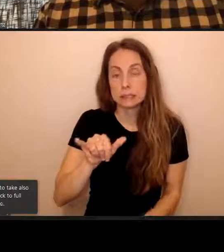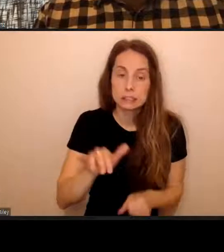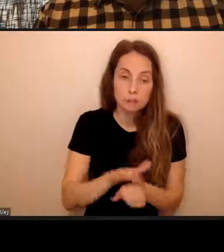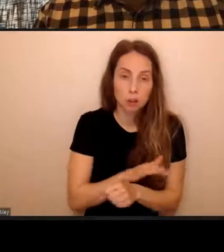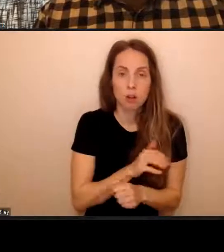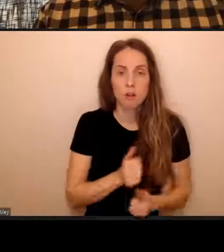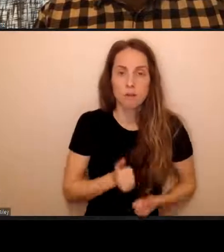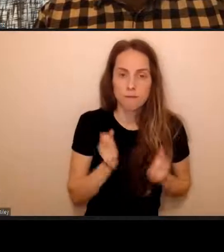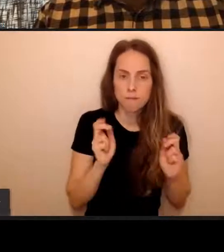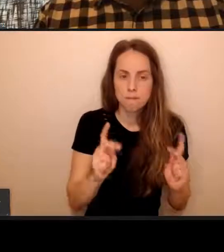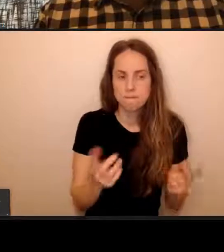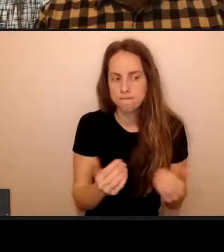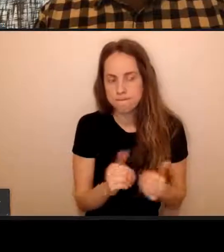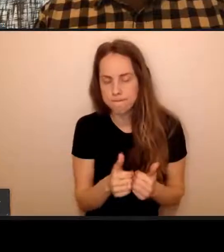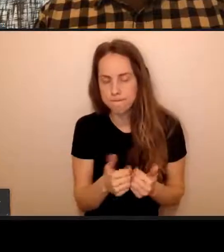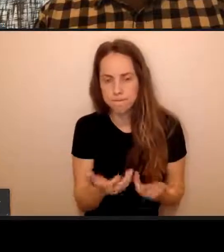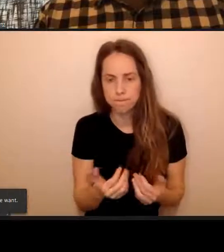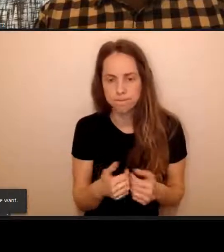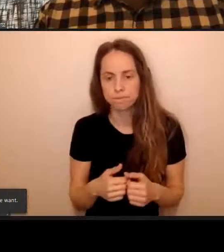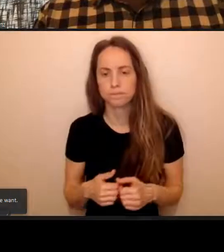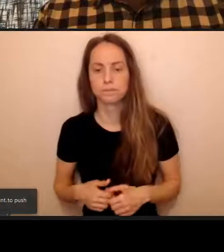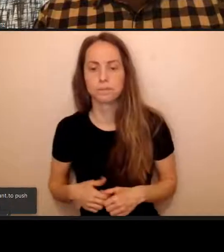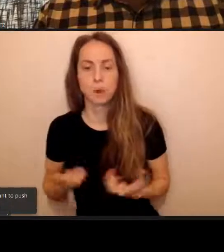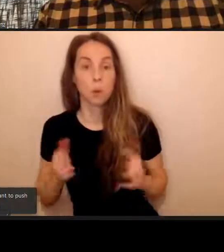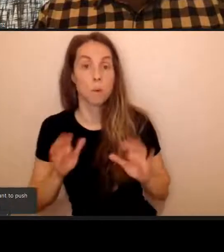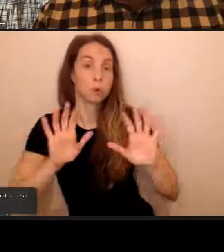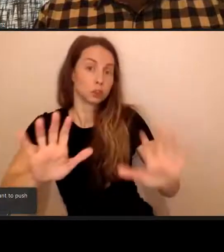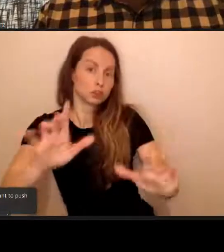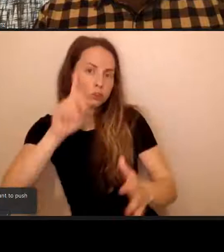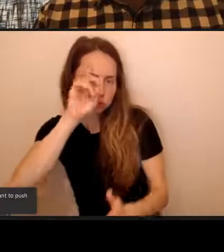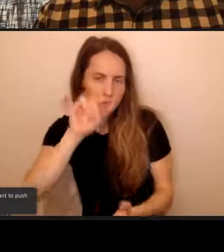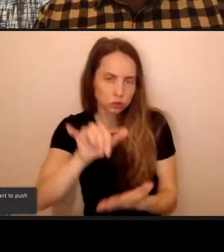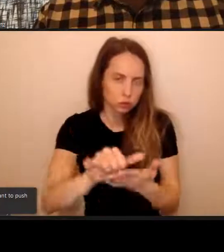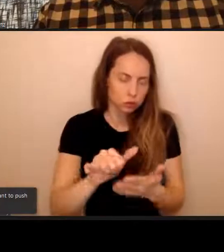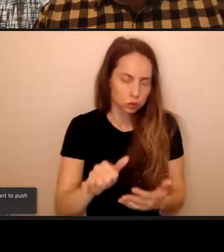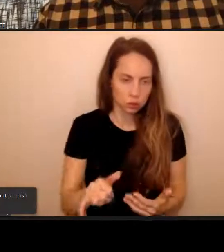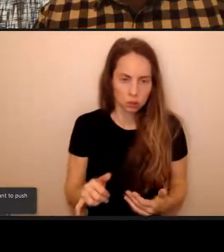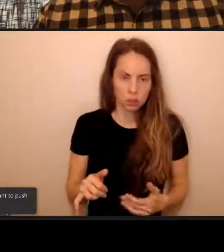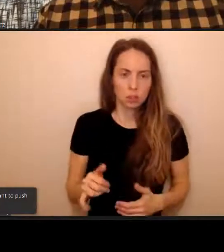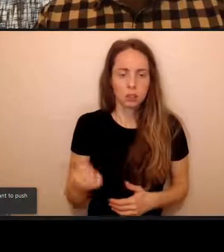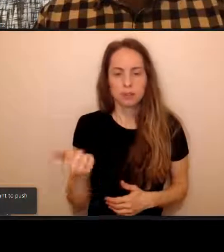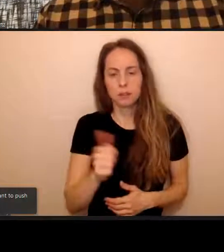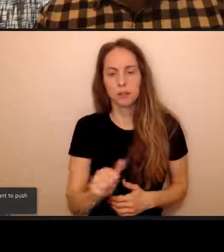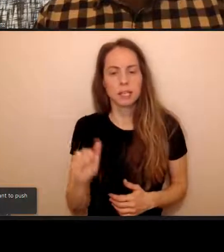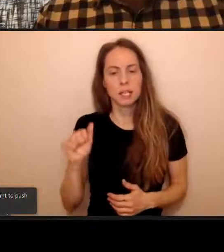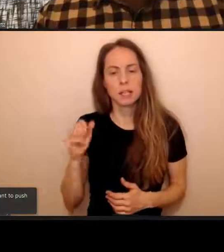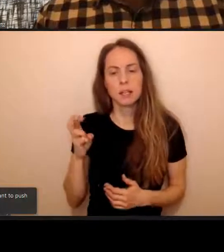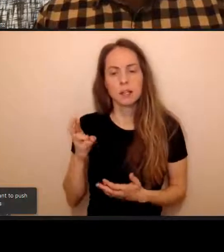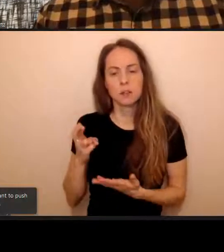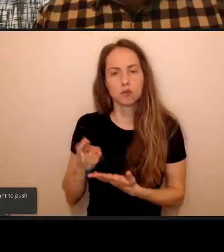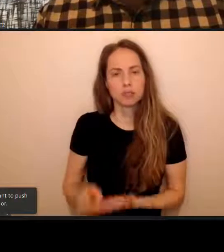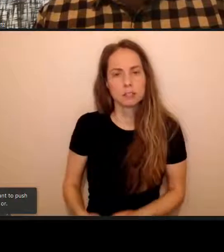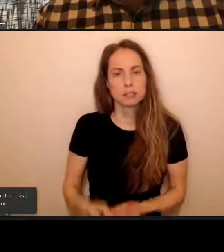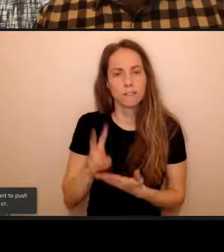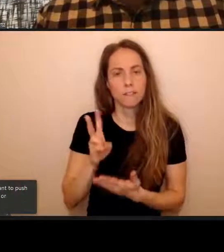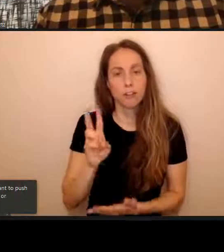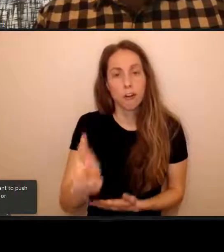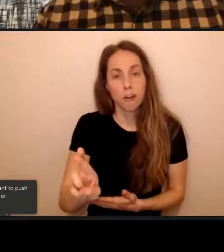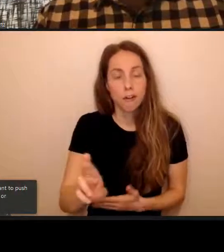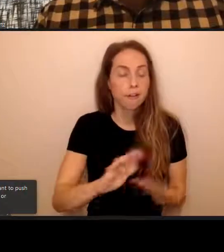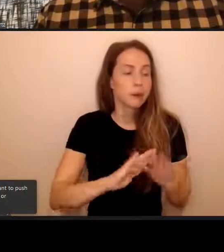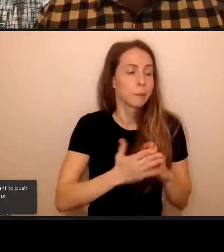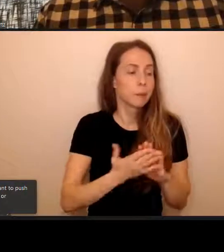that's really important. I would want to push for that in any rehabilitation setting or community